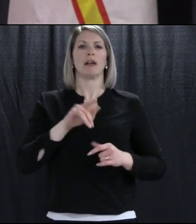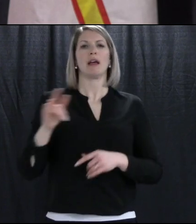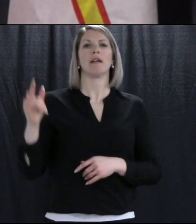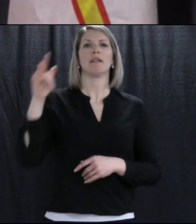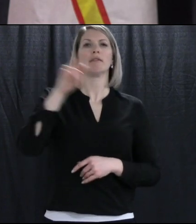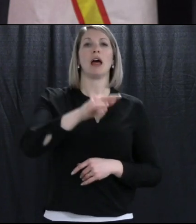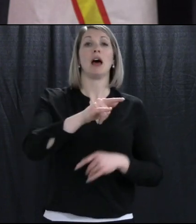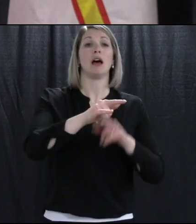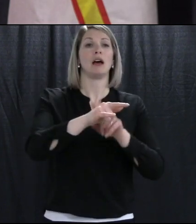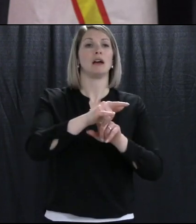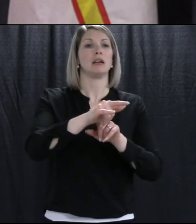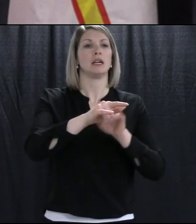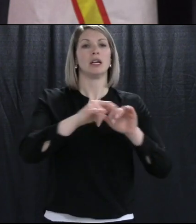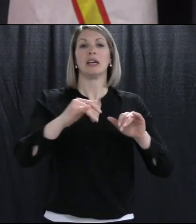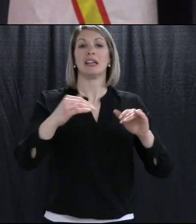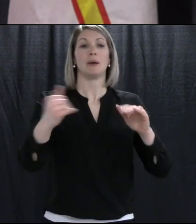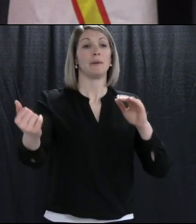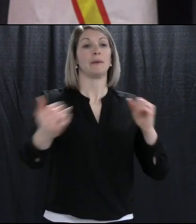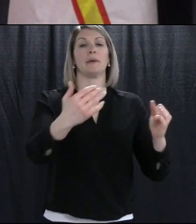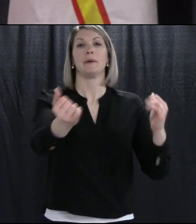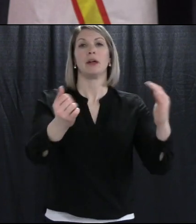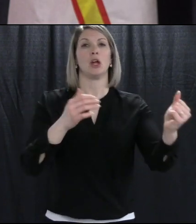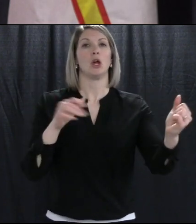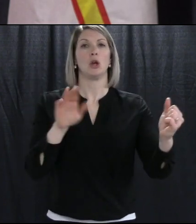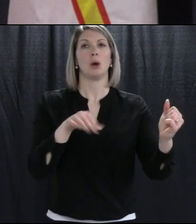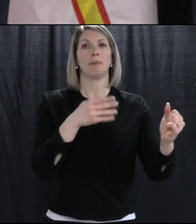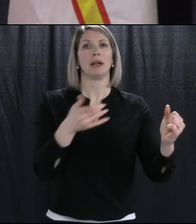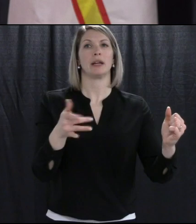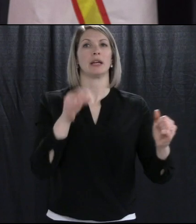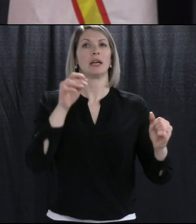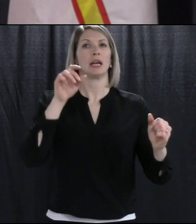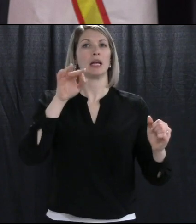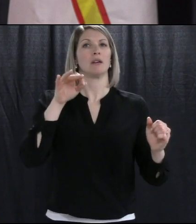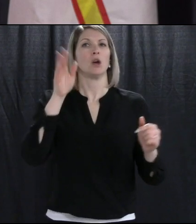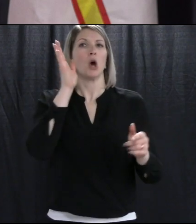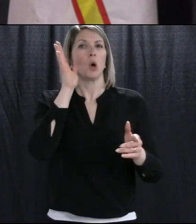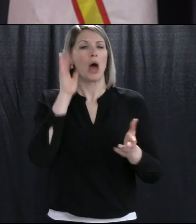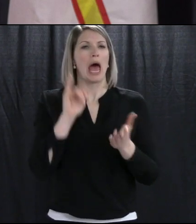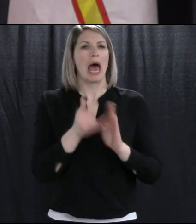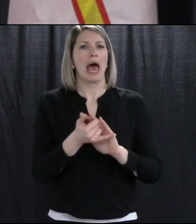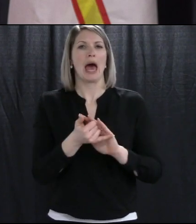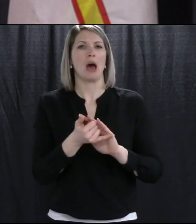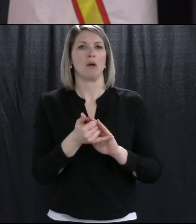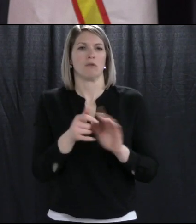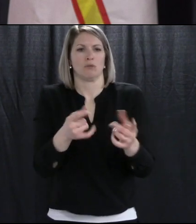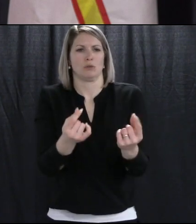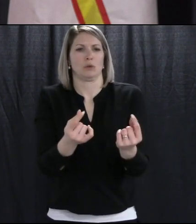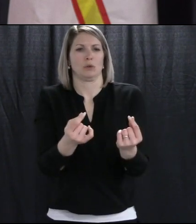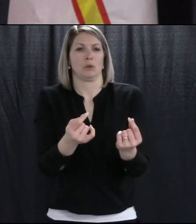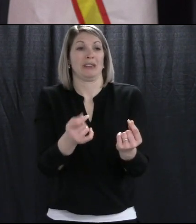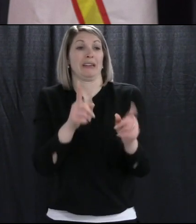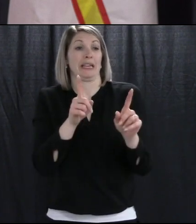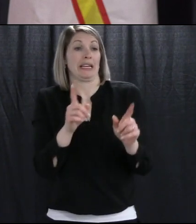the day, there's no lights. Is there a plan for evacuation or to get people treatment?